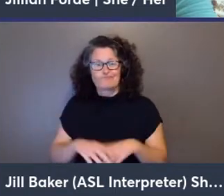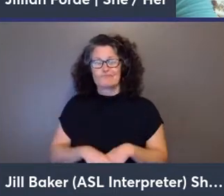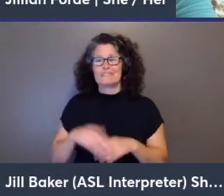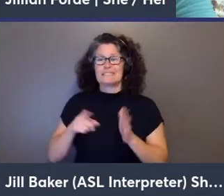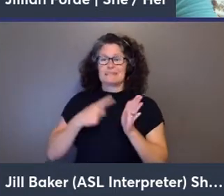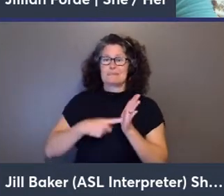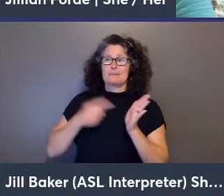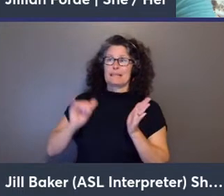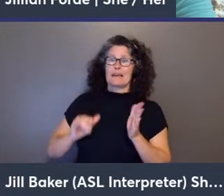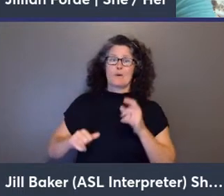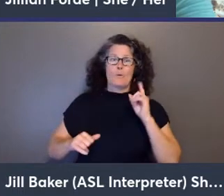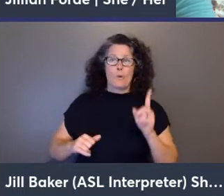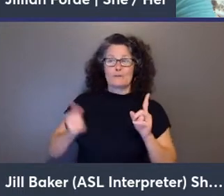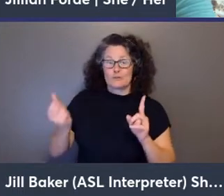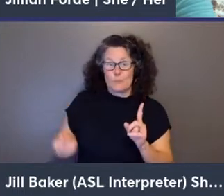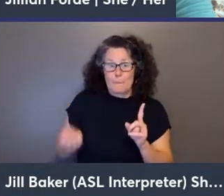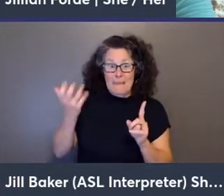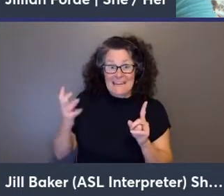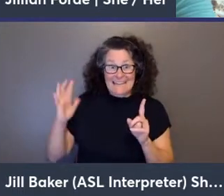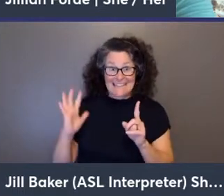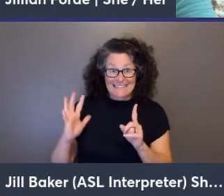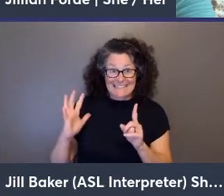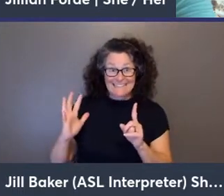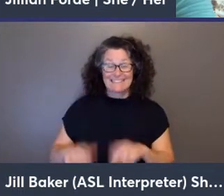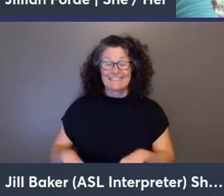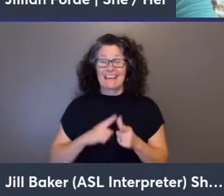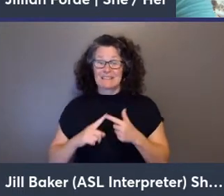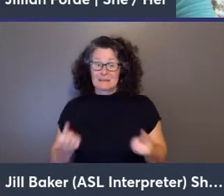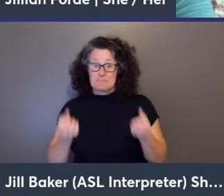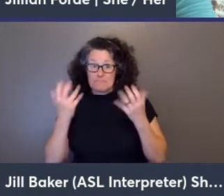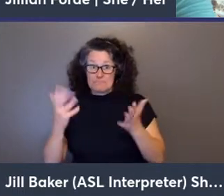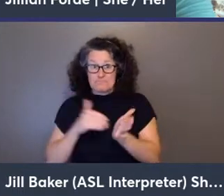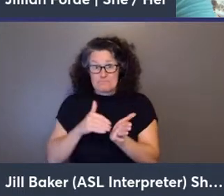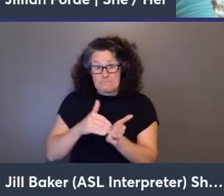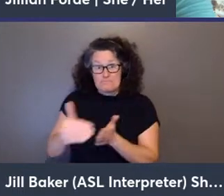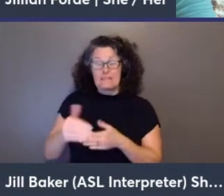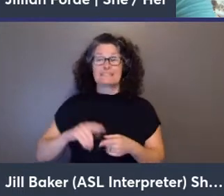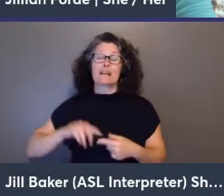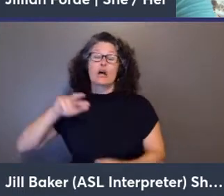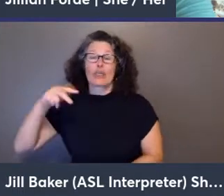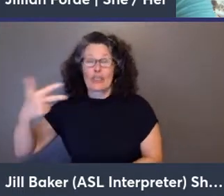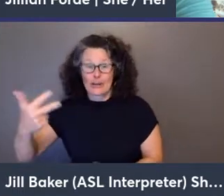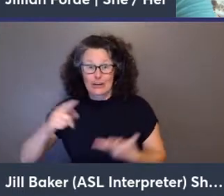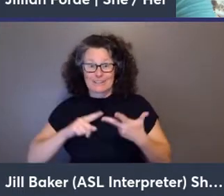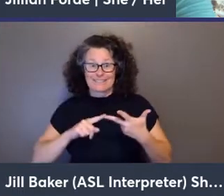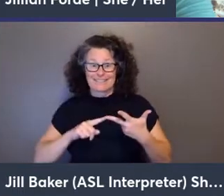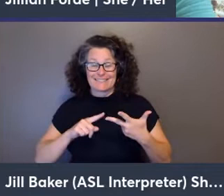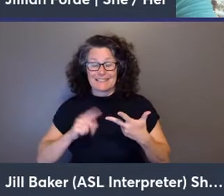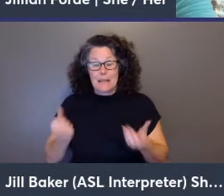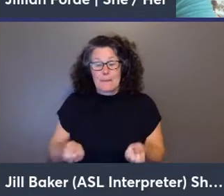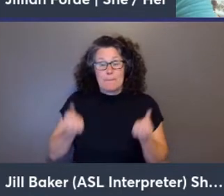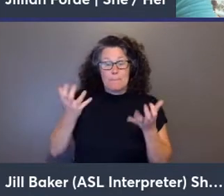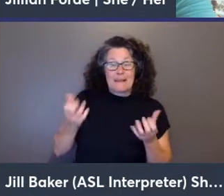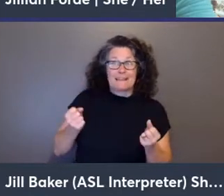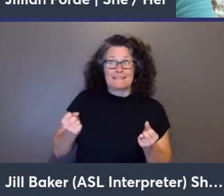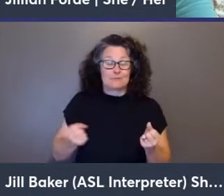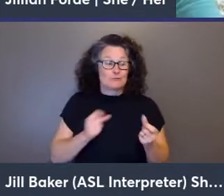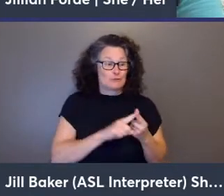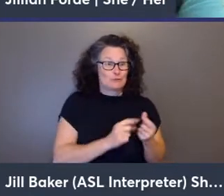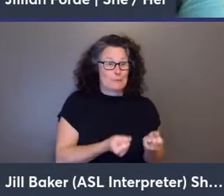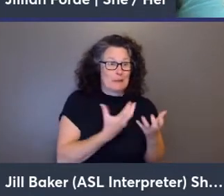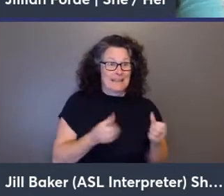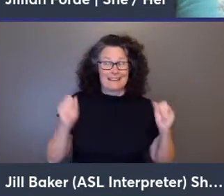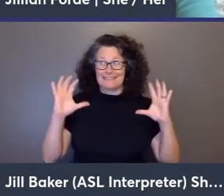like one-to-many relationship. And then many of the times it's like the third one. It's like many-to-many relationship,